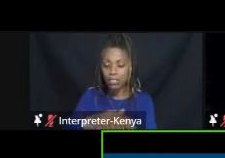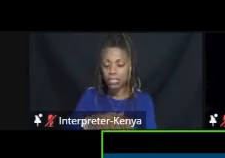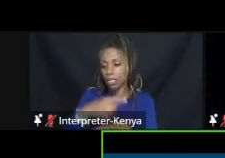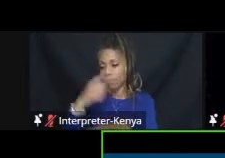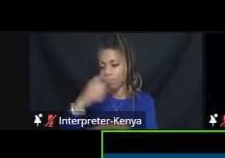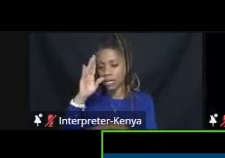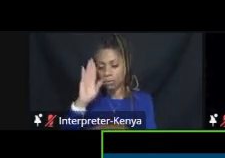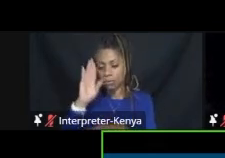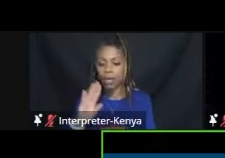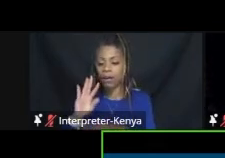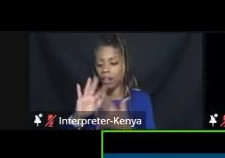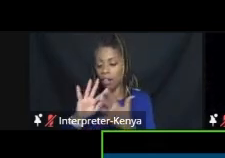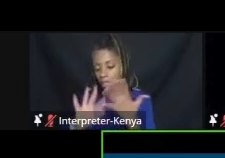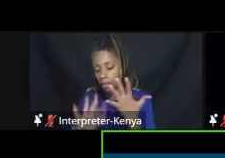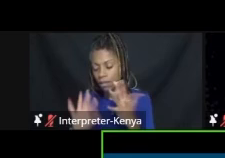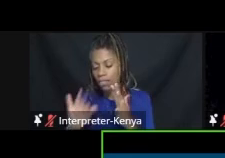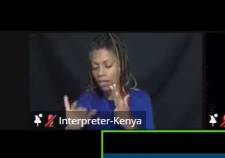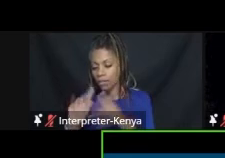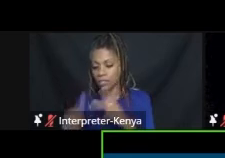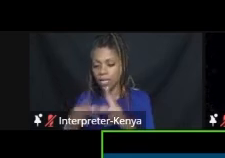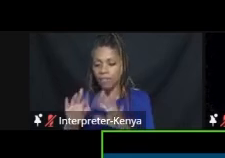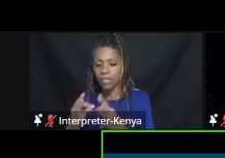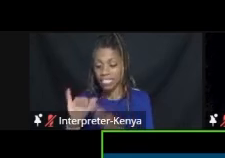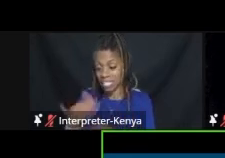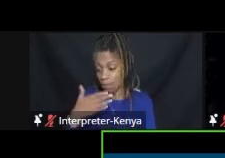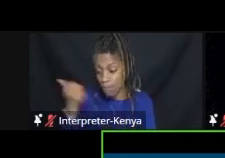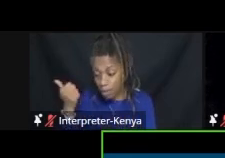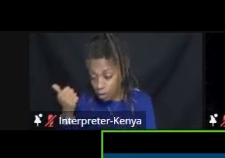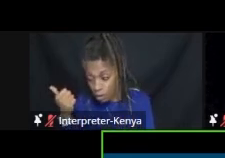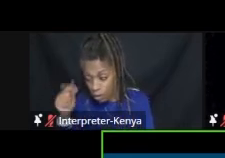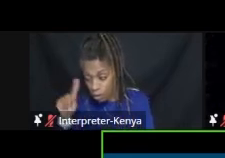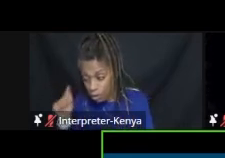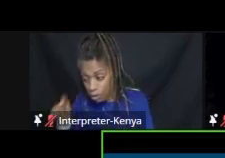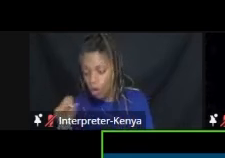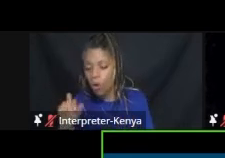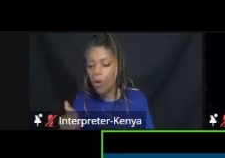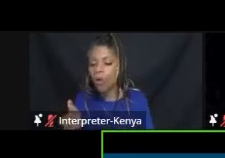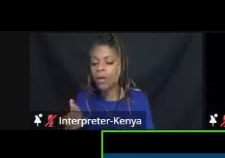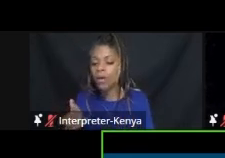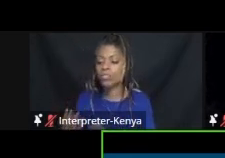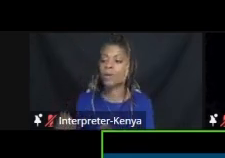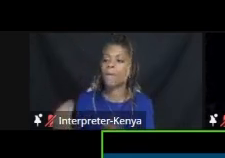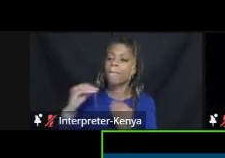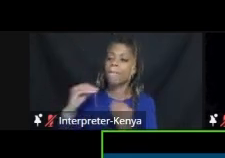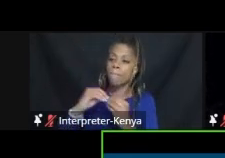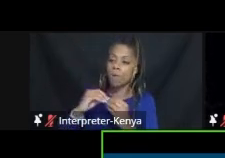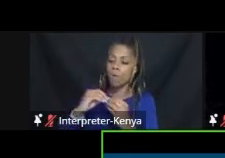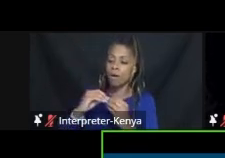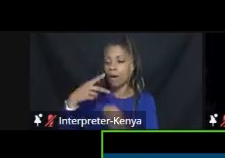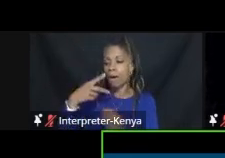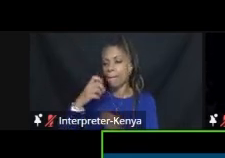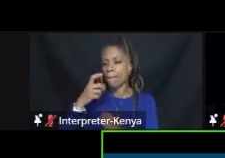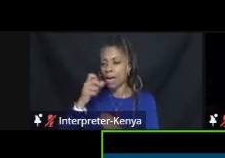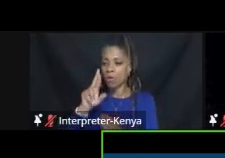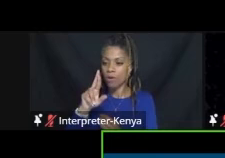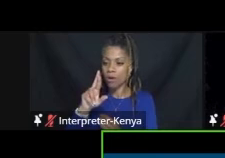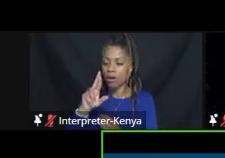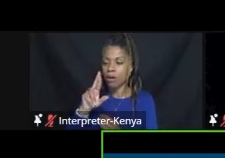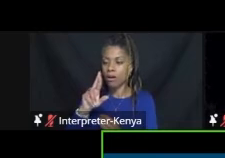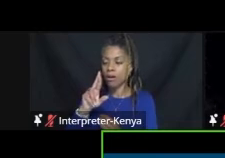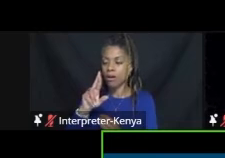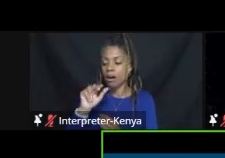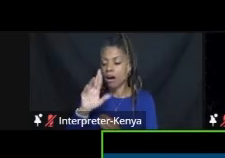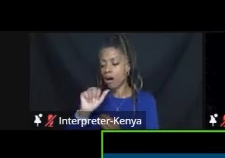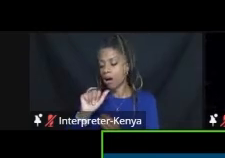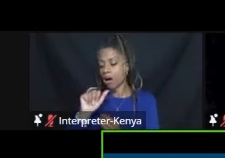families, etc. Is that better? Or is it more authentic and powerful to create distinct profiles that even